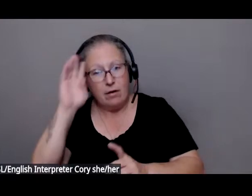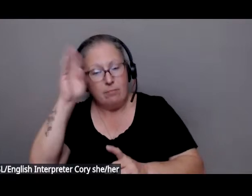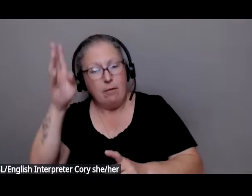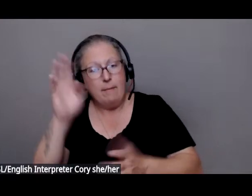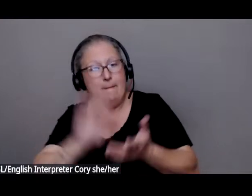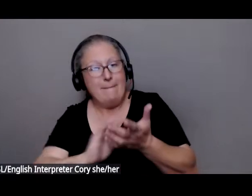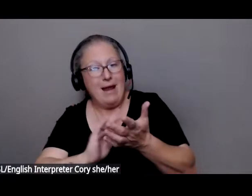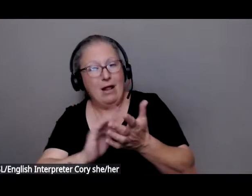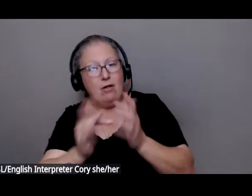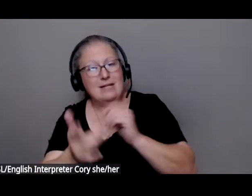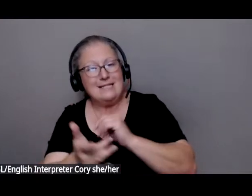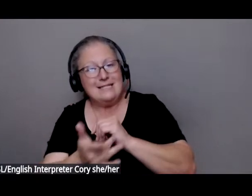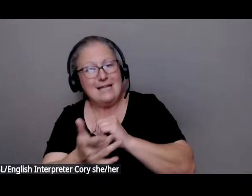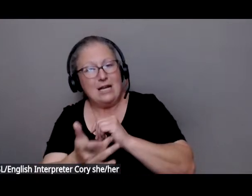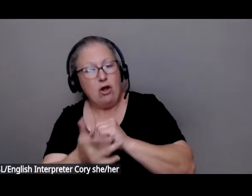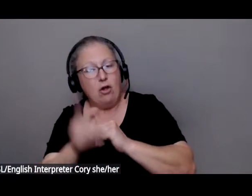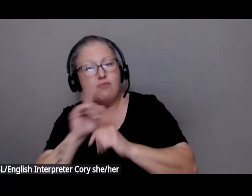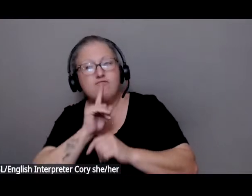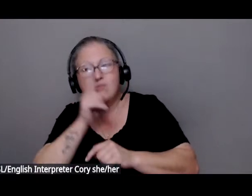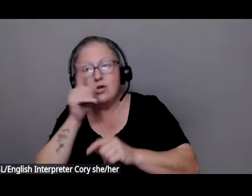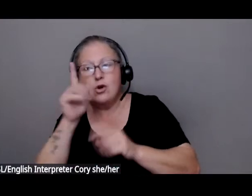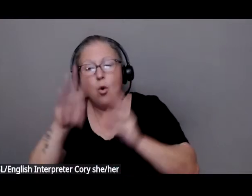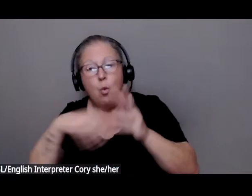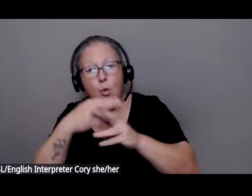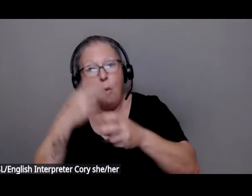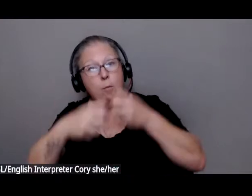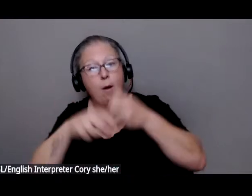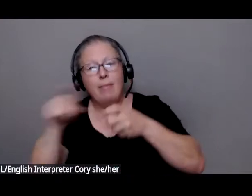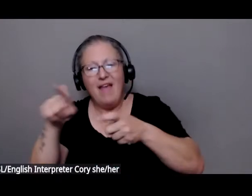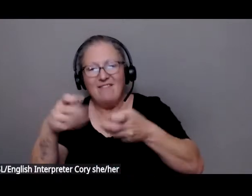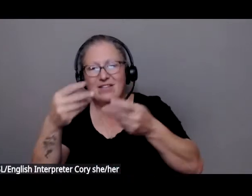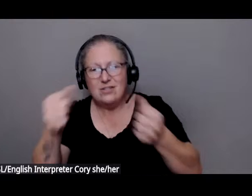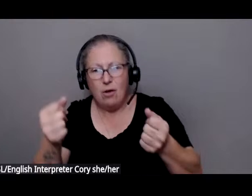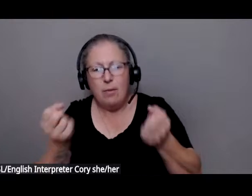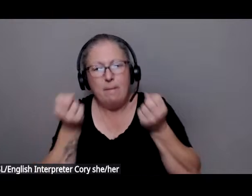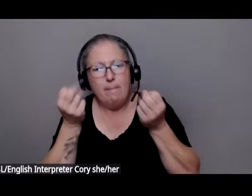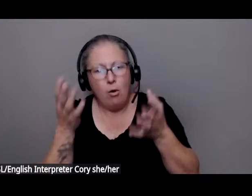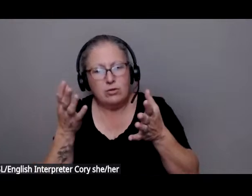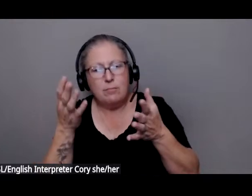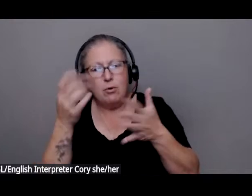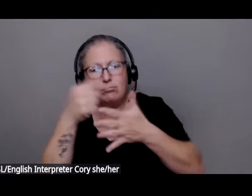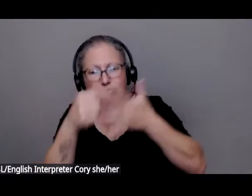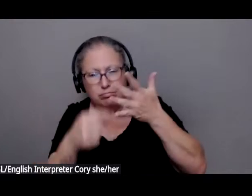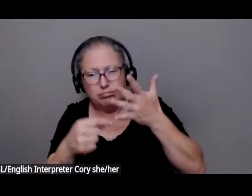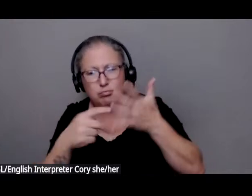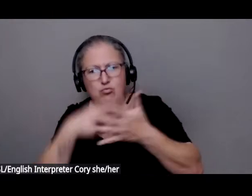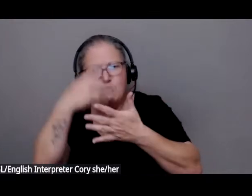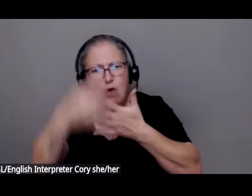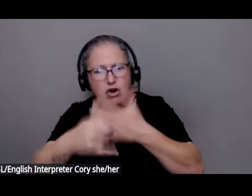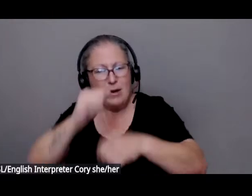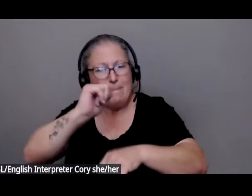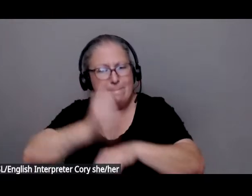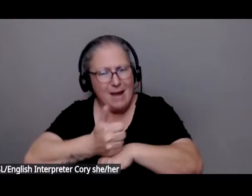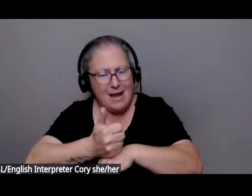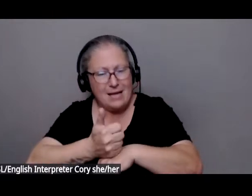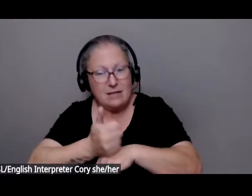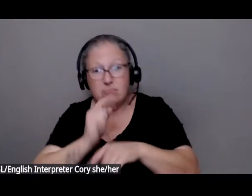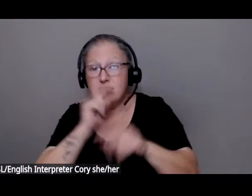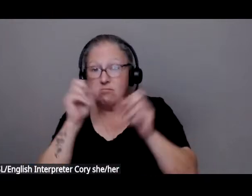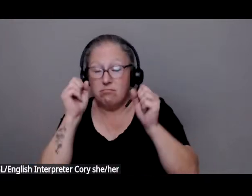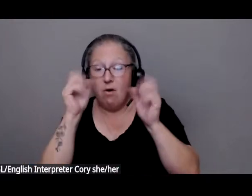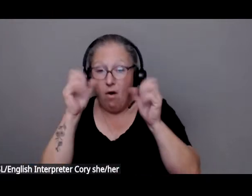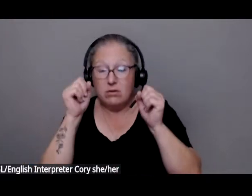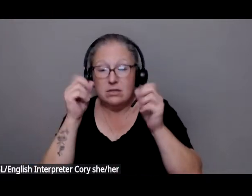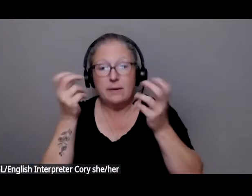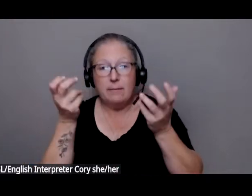they're solving a real world problem. So it's this multidisciplinary, very project-based. It's awesome.